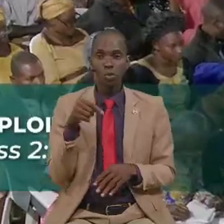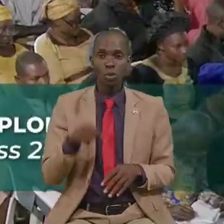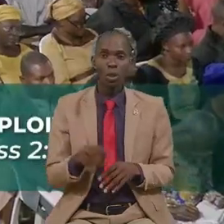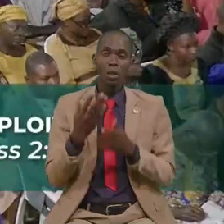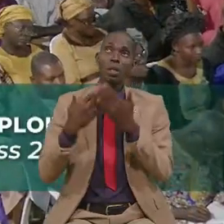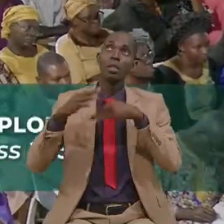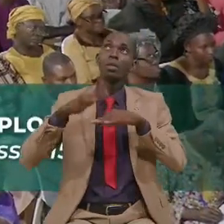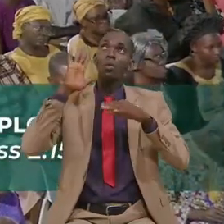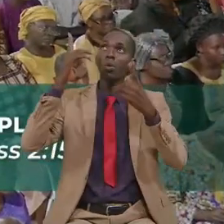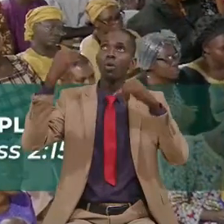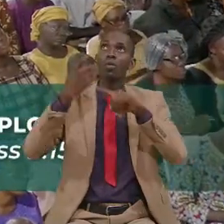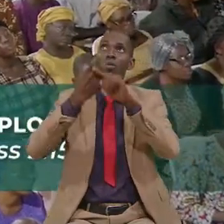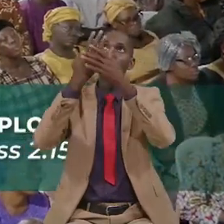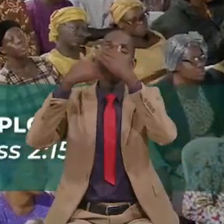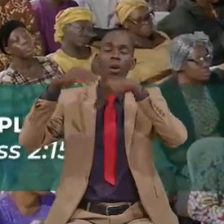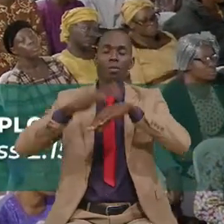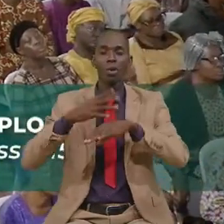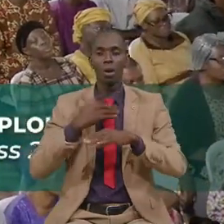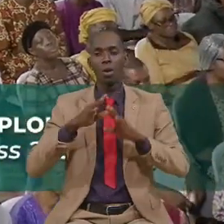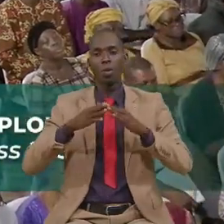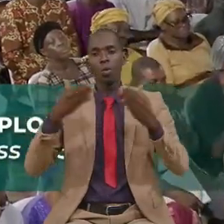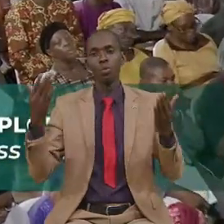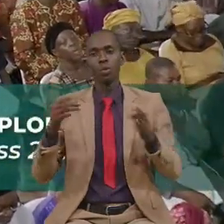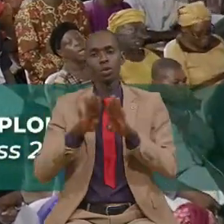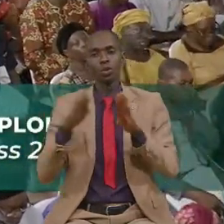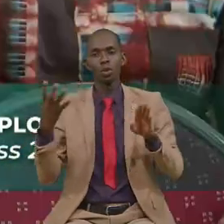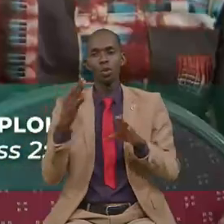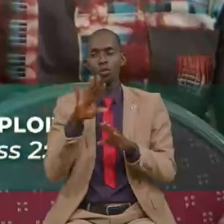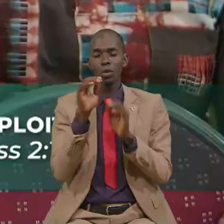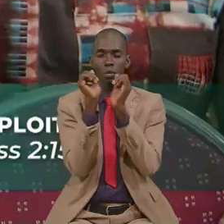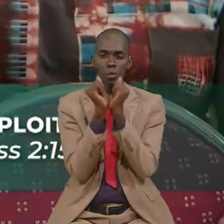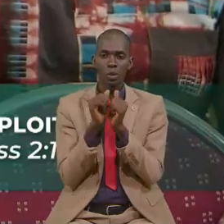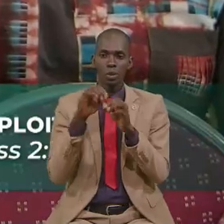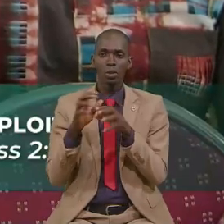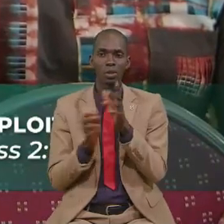the door of your prison in Jesus' name.